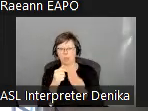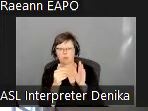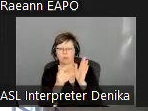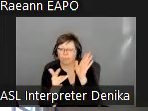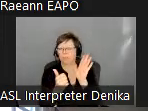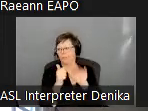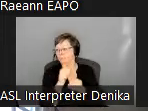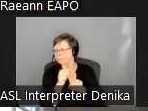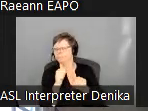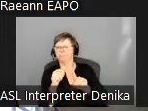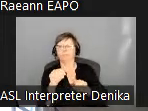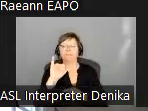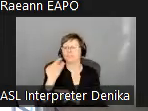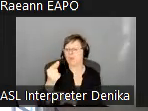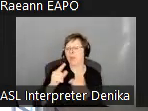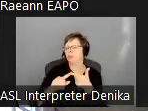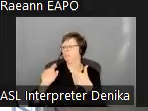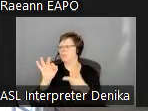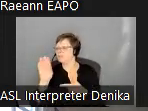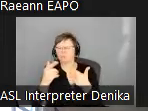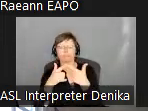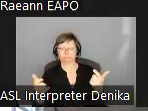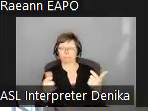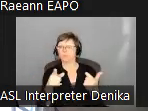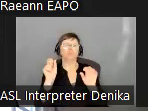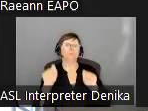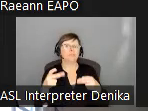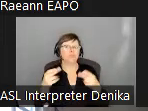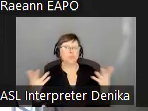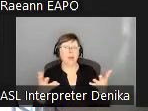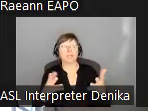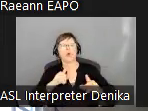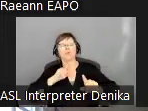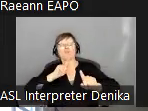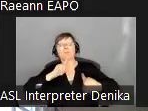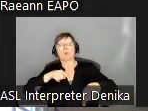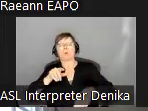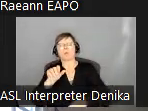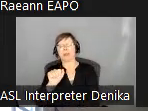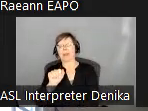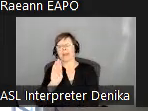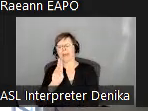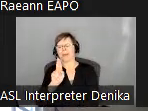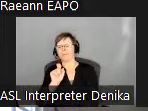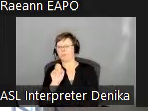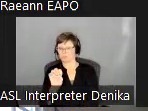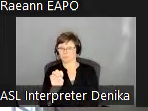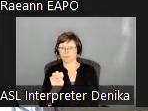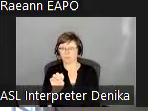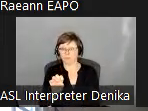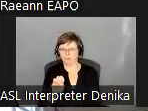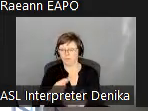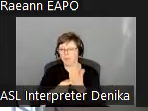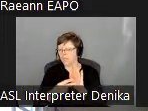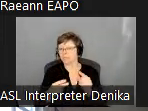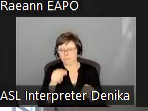Instagram, what have you, you can actually go to report abuse on there. And so it's just like policing. It's a complaint-driven sort